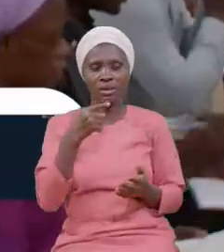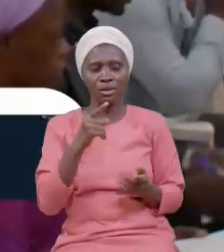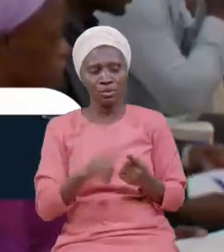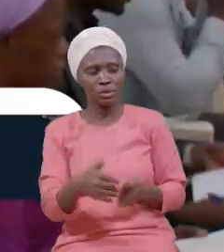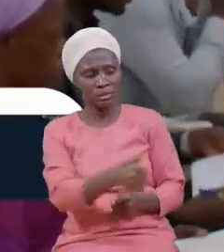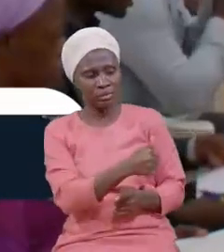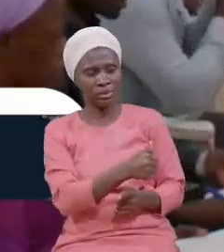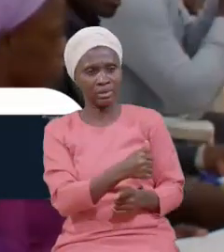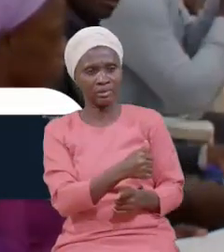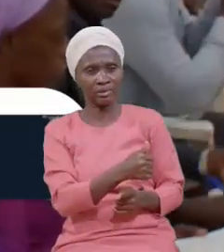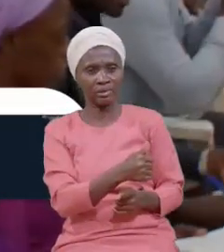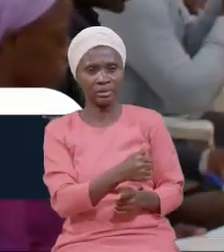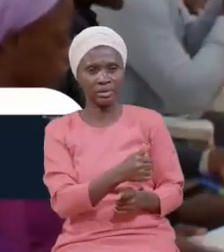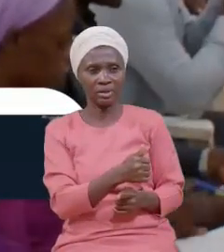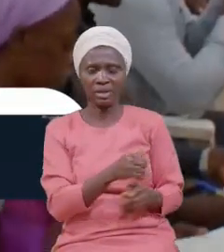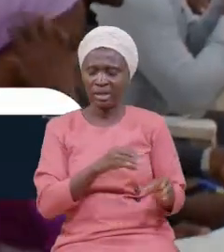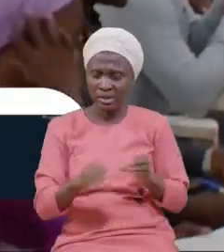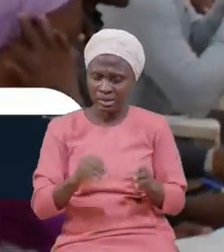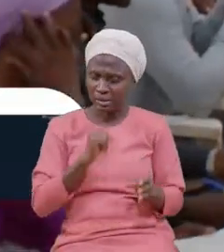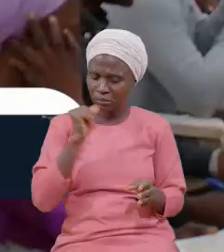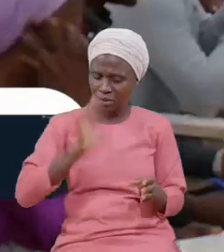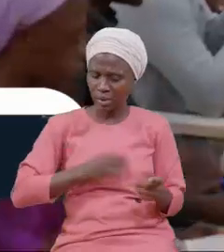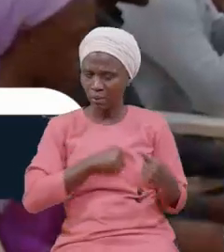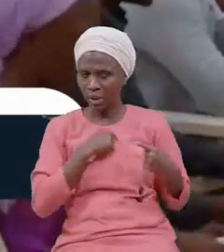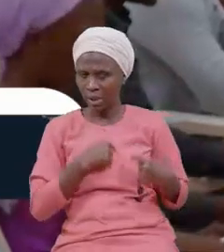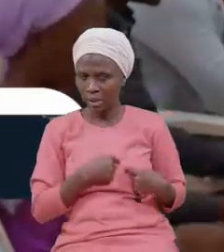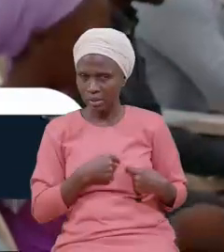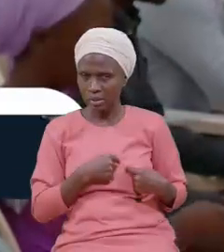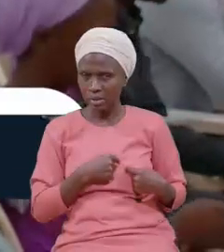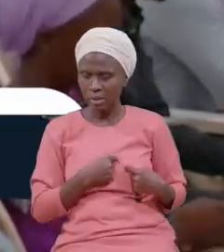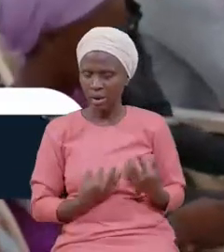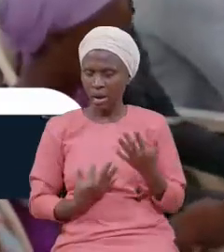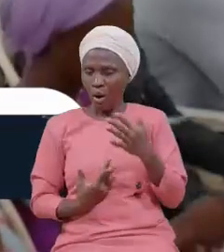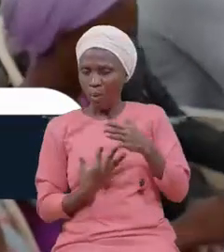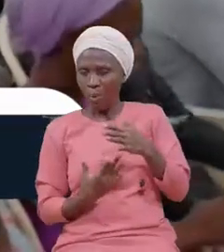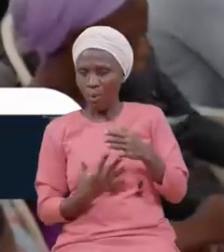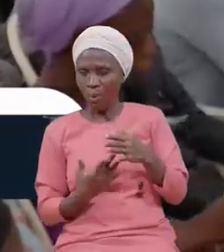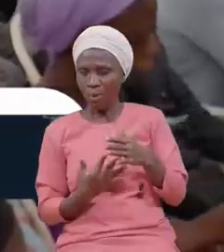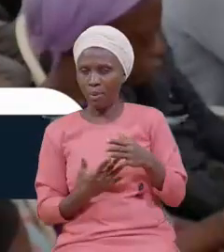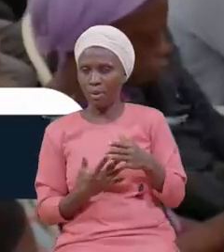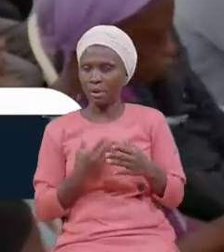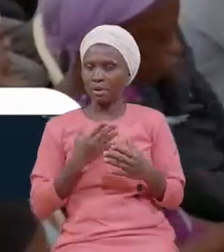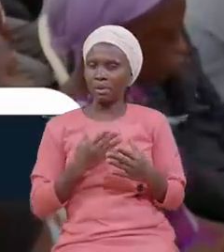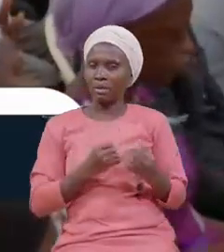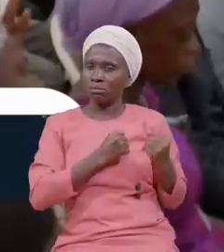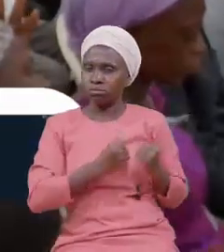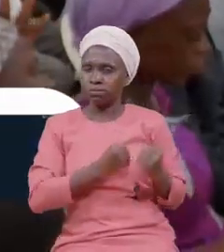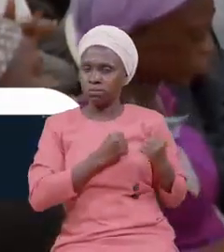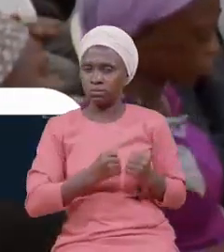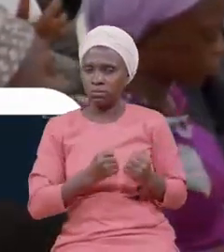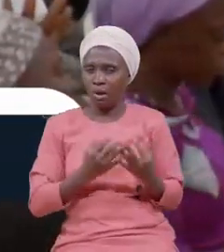did not our heart burn? They didn't say, did not our